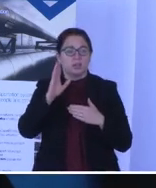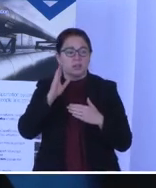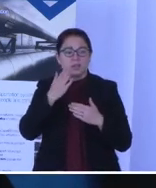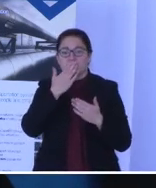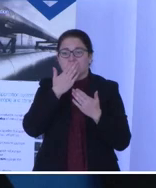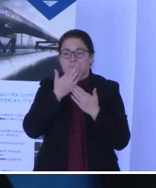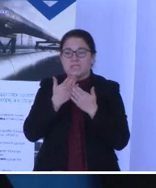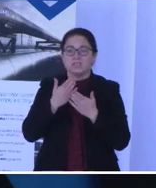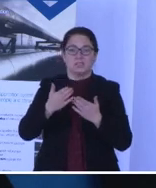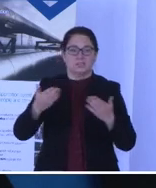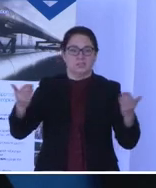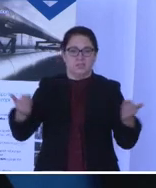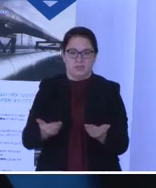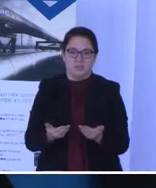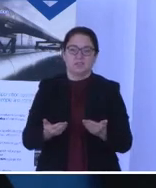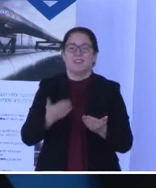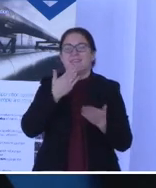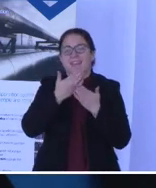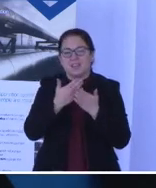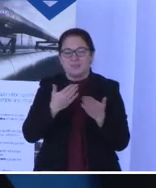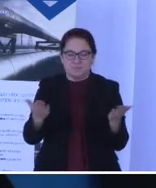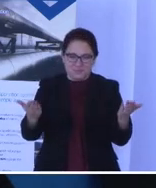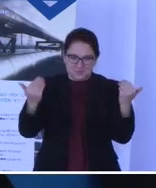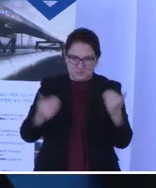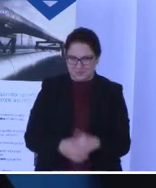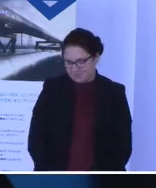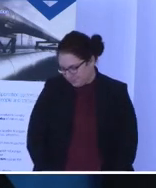Homeland Security, Alejandro Mayorkas.